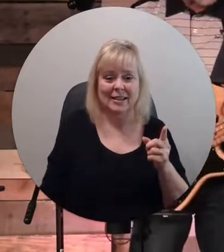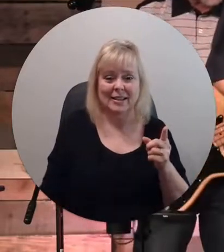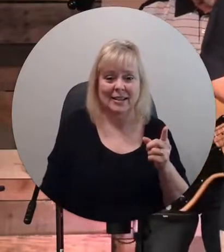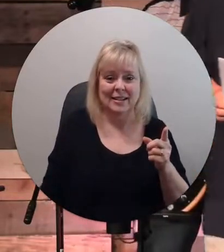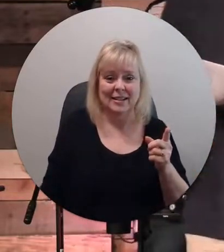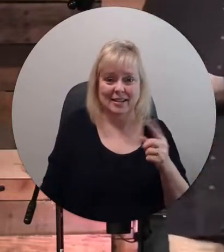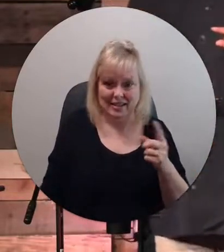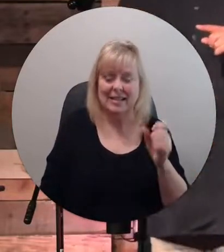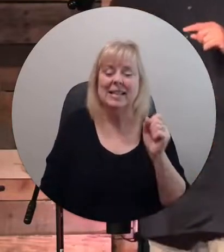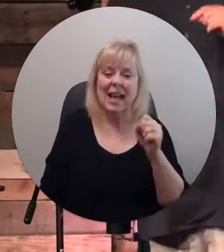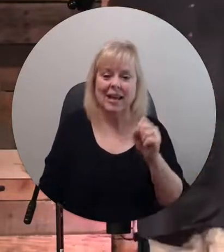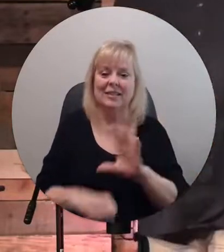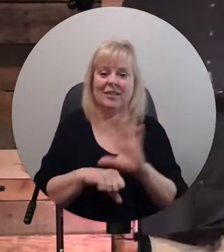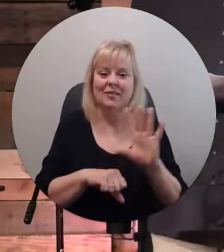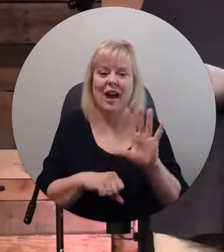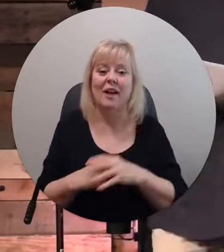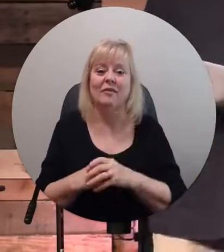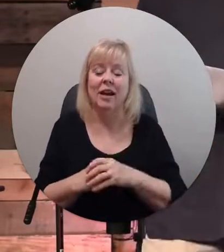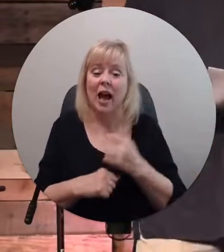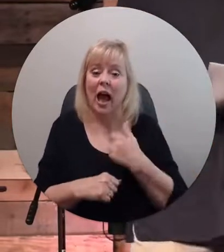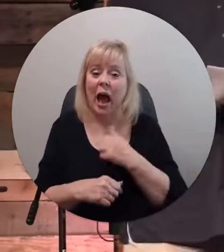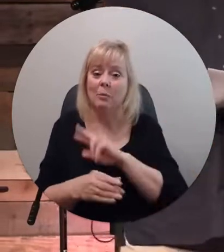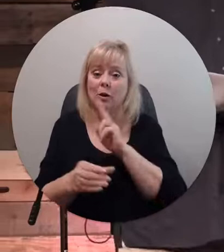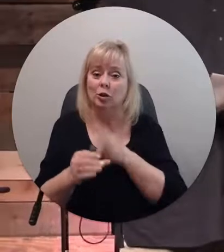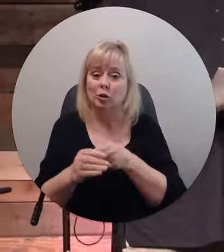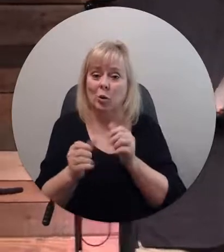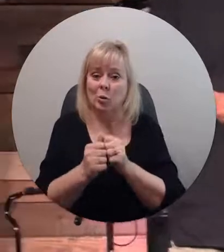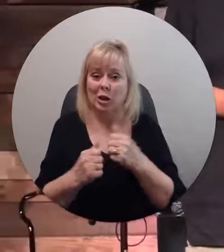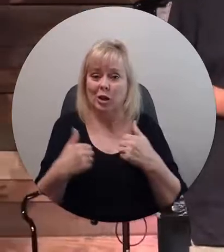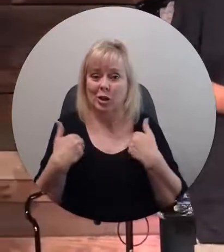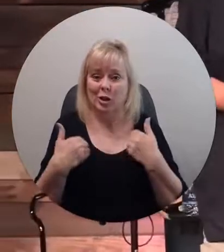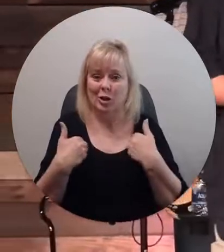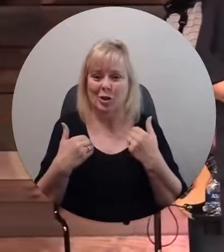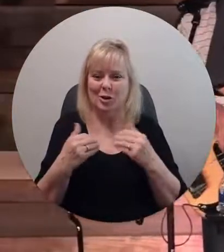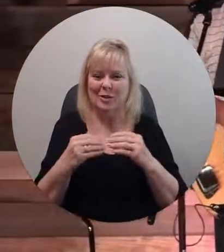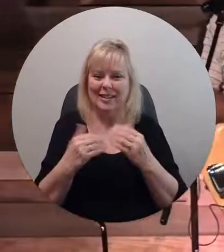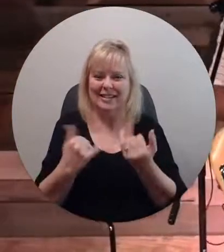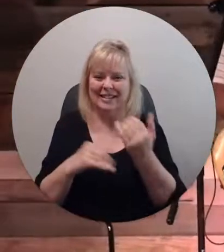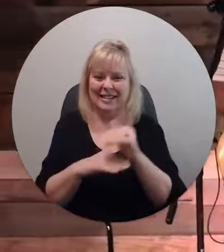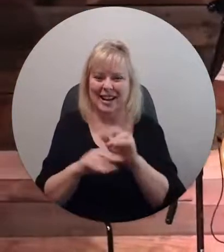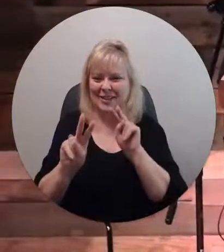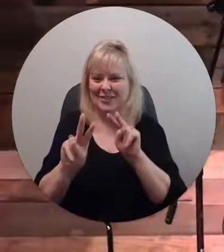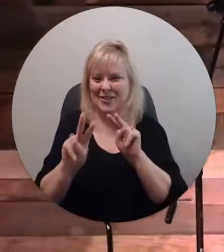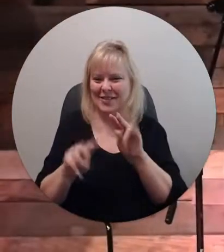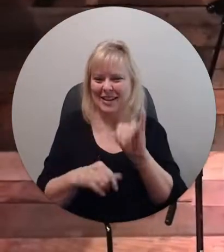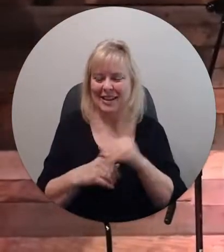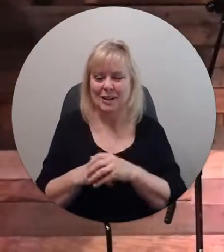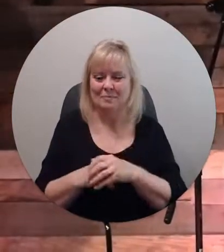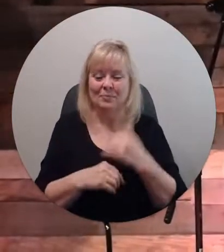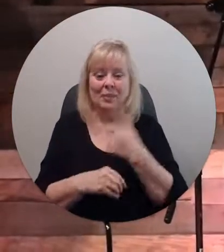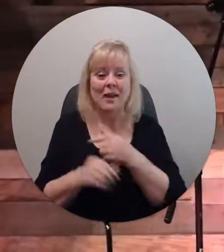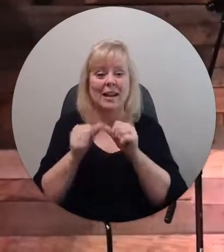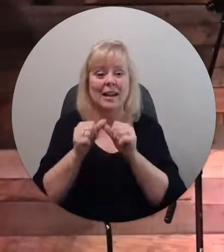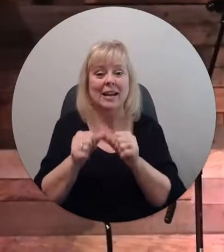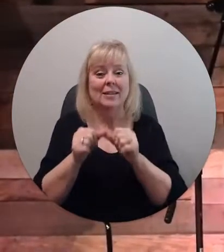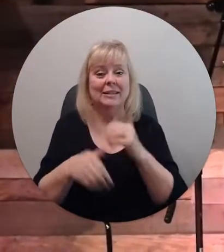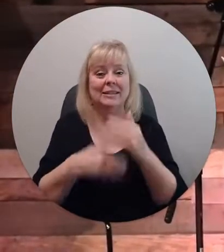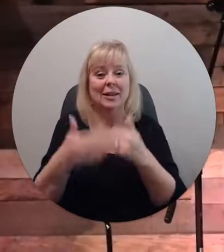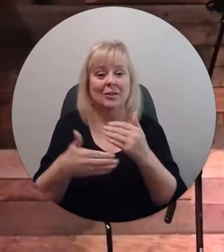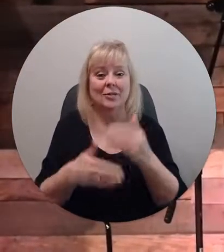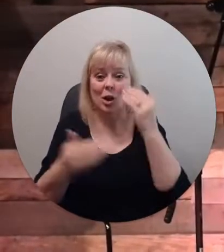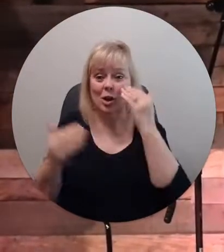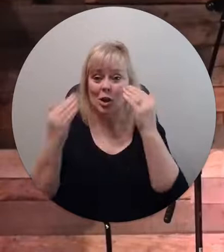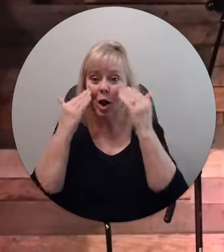And I'm going to be joining the youth tonight. I'm looking forward to that. We've also got our continued series of Get to Know the Pastor